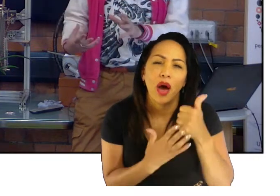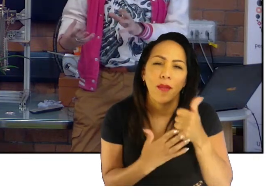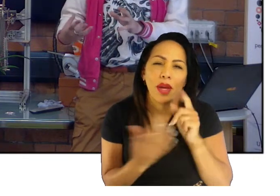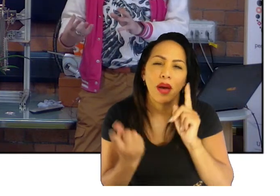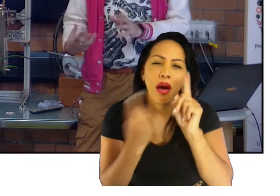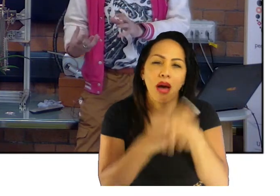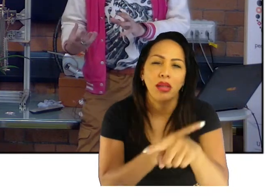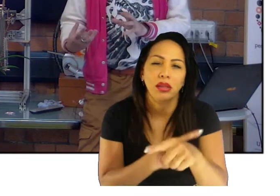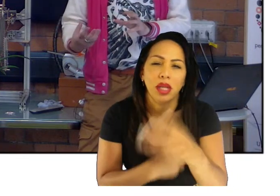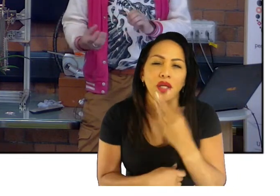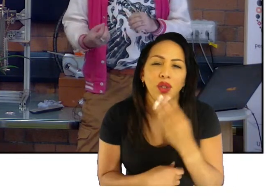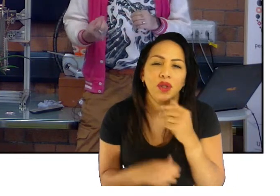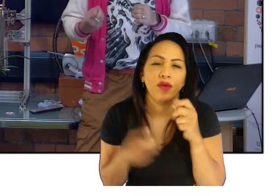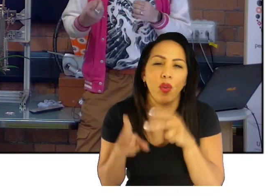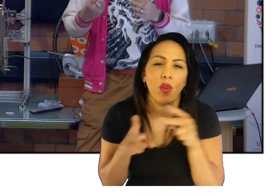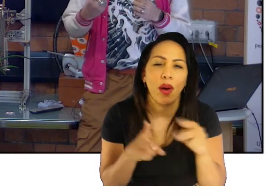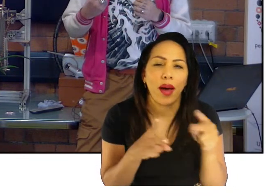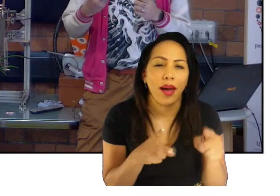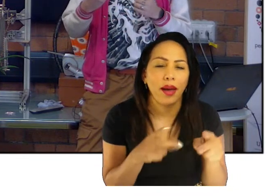using that?